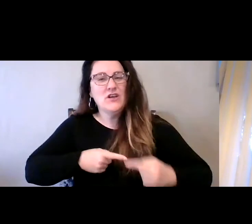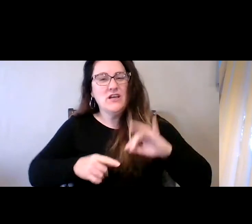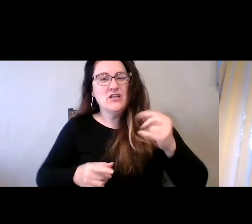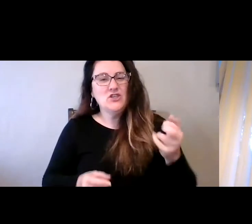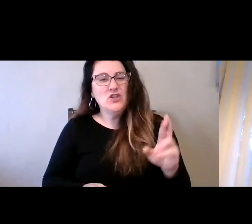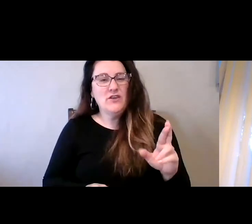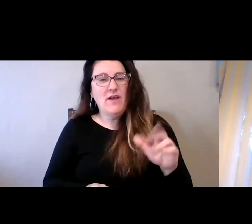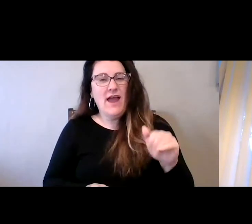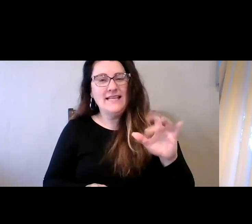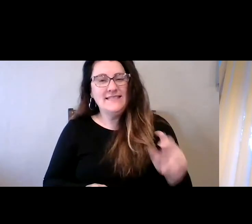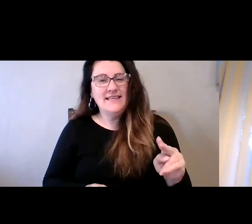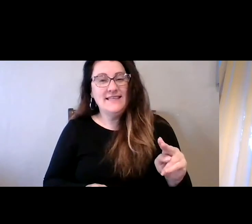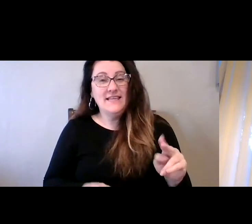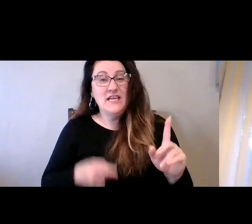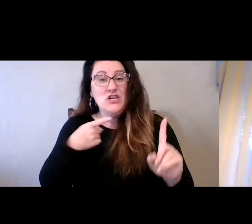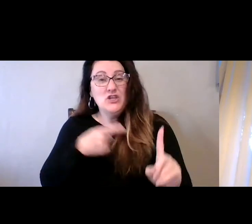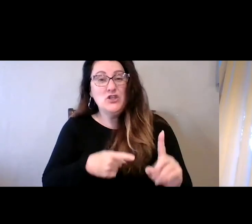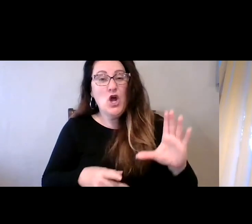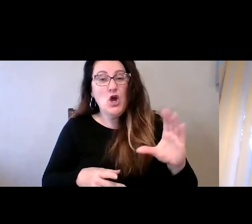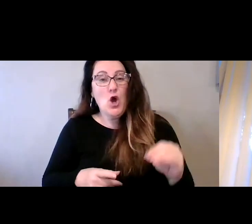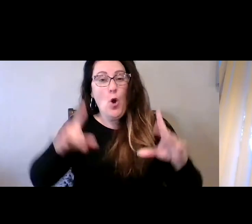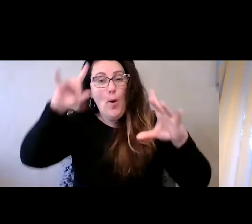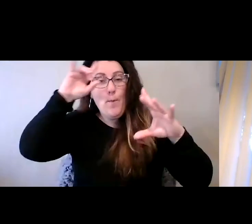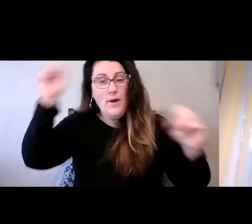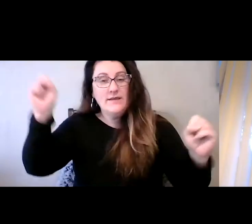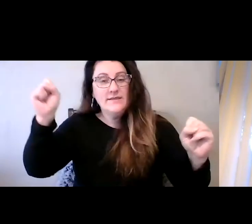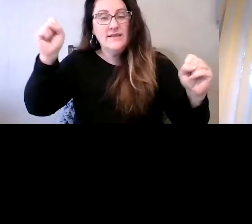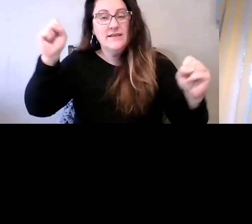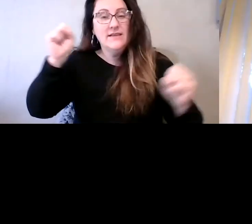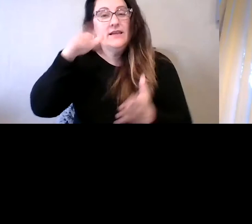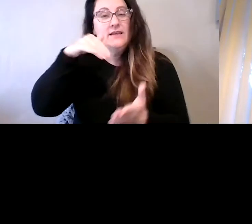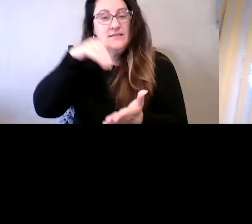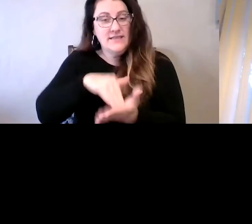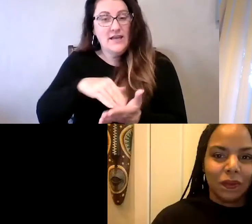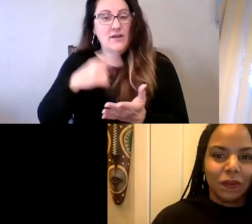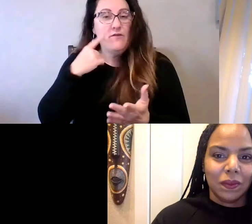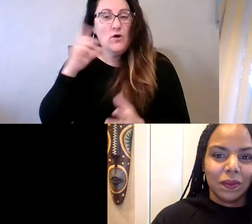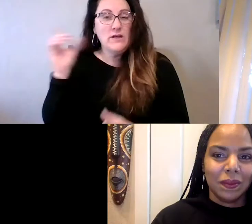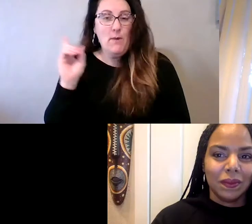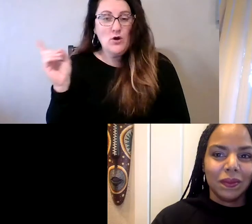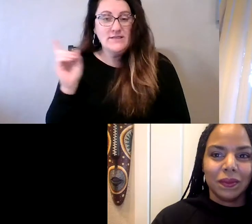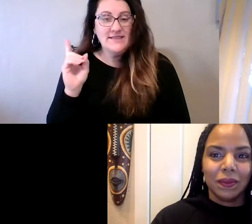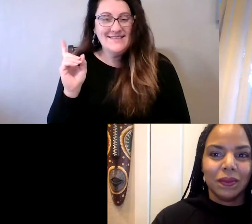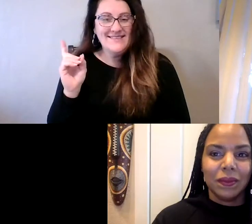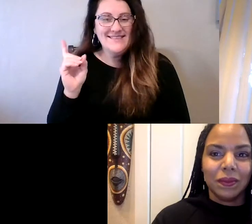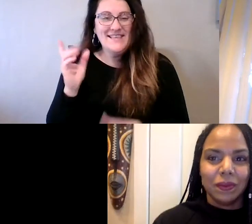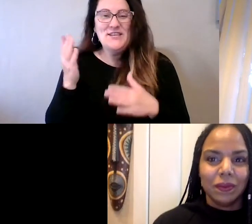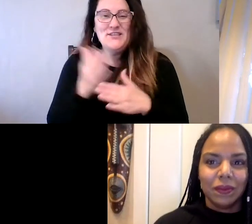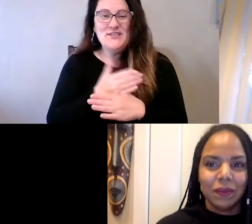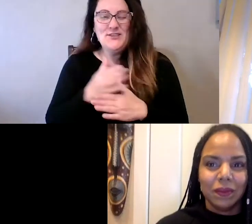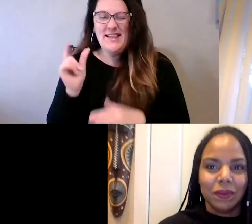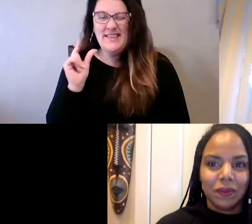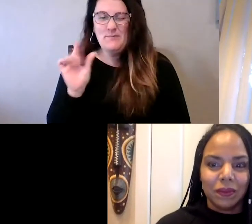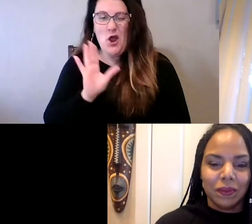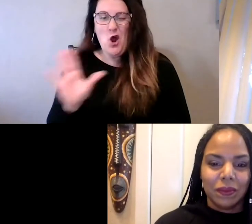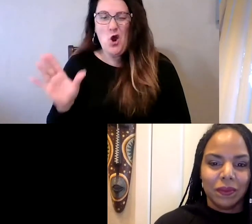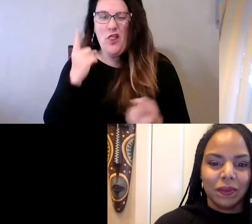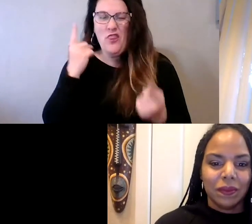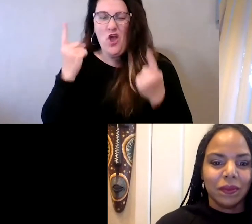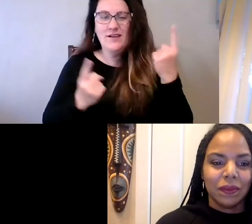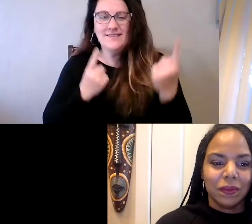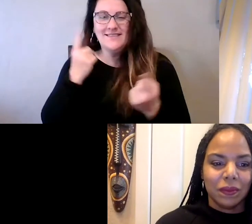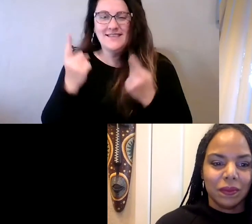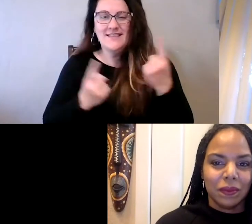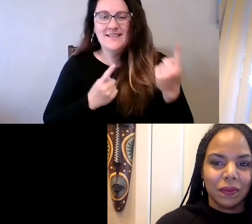Epps Addison, who is the co-president of the Center for Popular Democracy, who is going to share a little bit about her thoughts